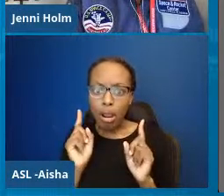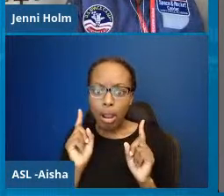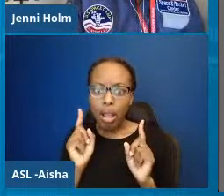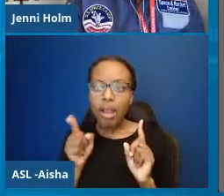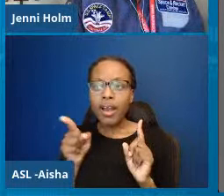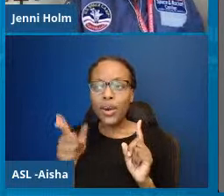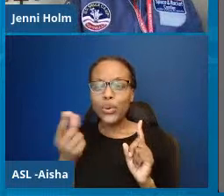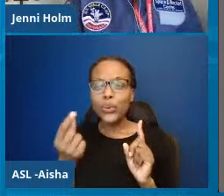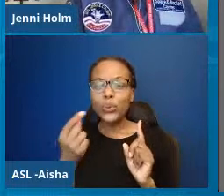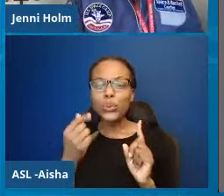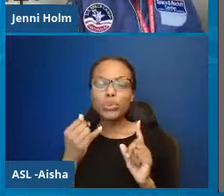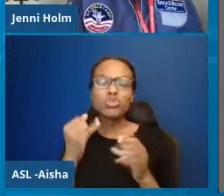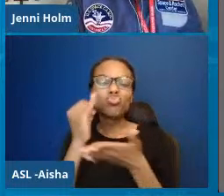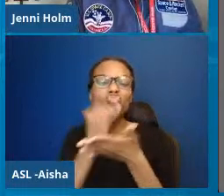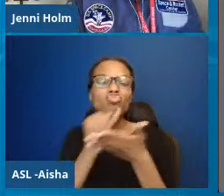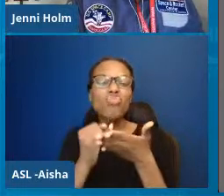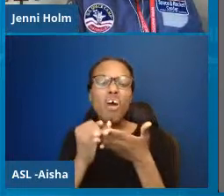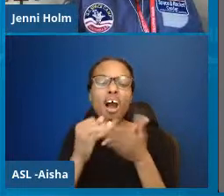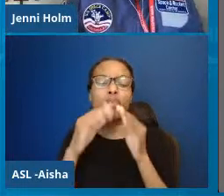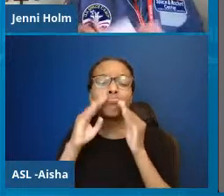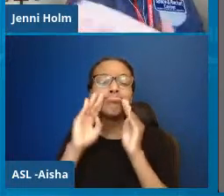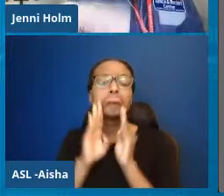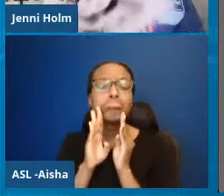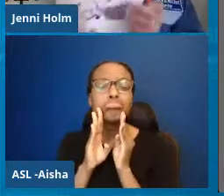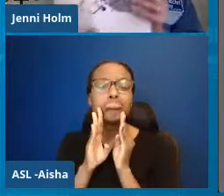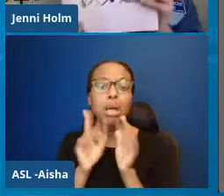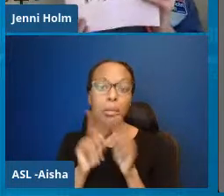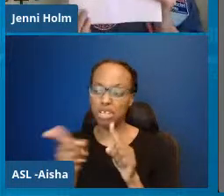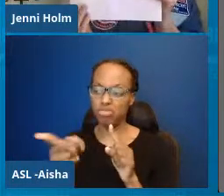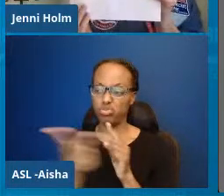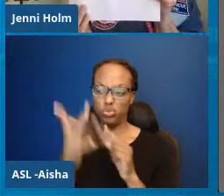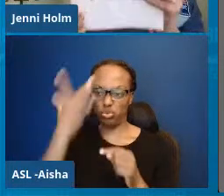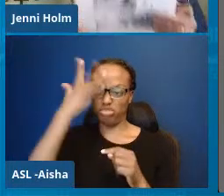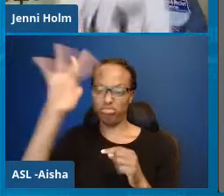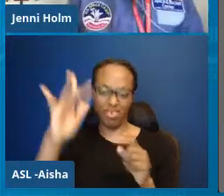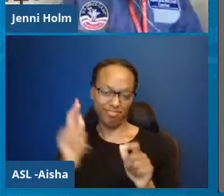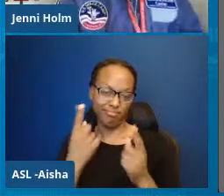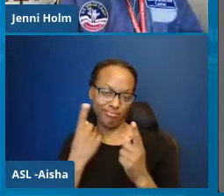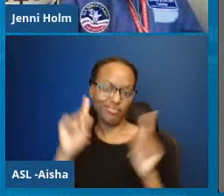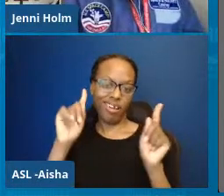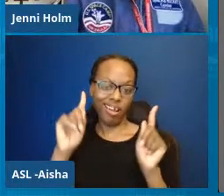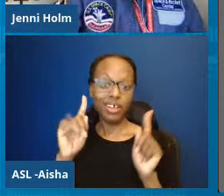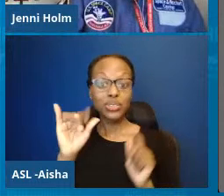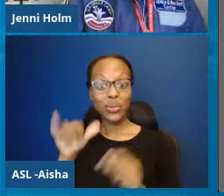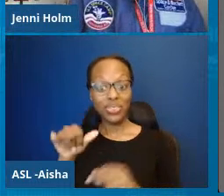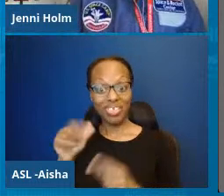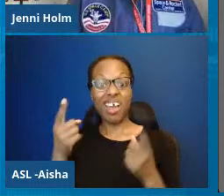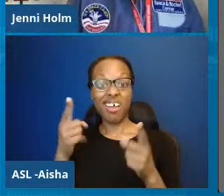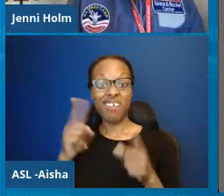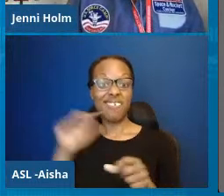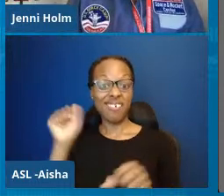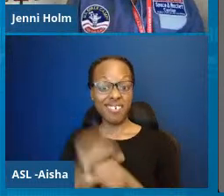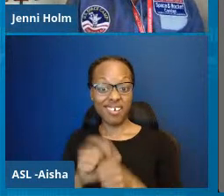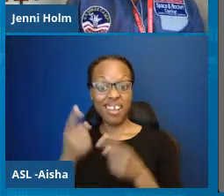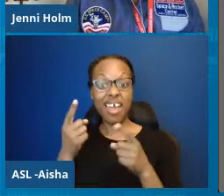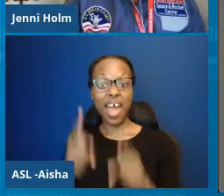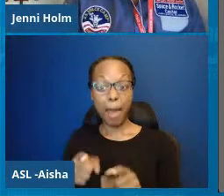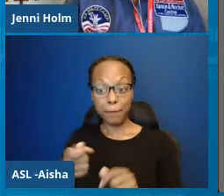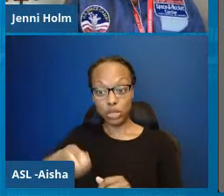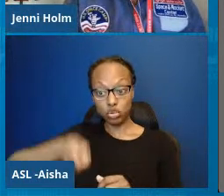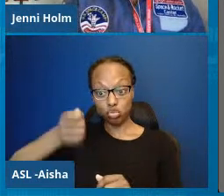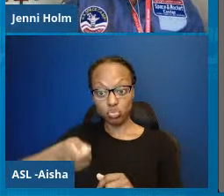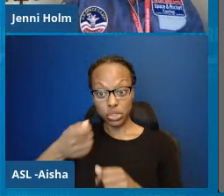But you guys are smart. Okay, so brilliant. That's just what Buzz Aldrin did on the Apollo 11 mission. He made a switch out of a pen